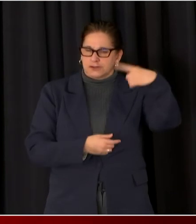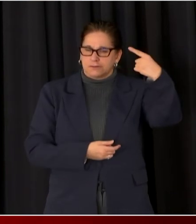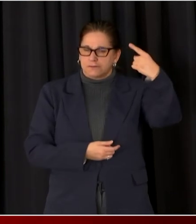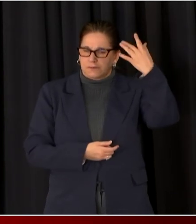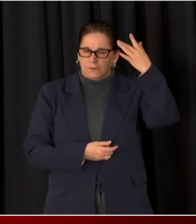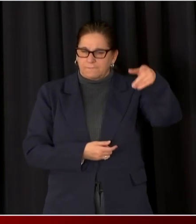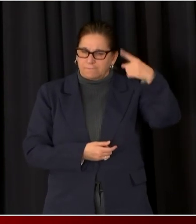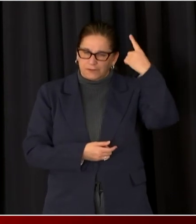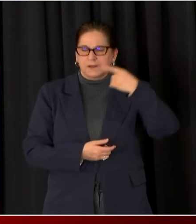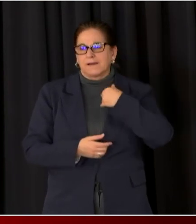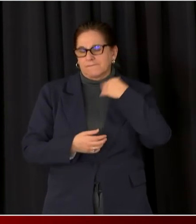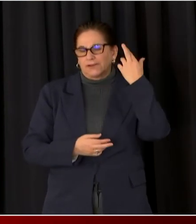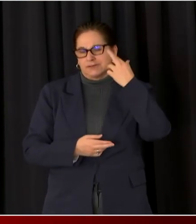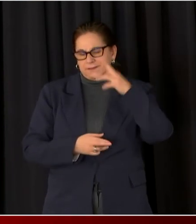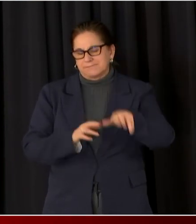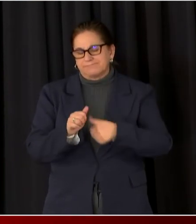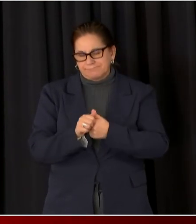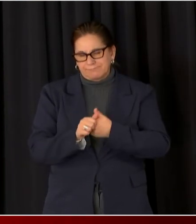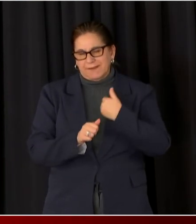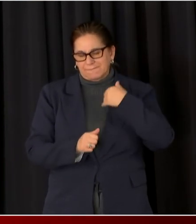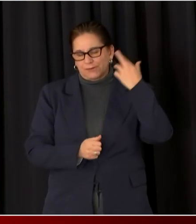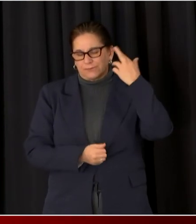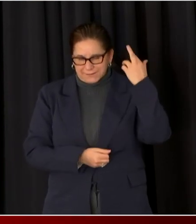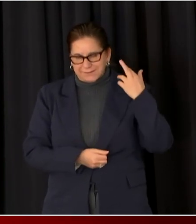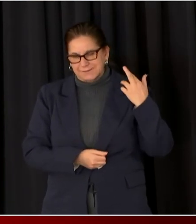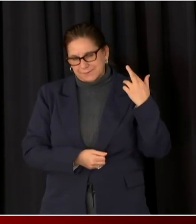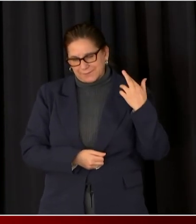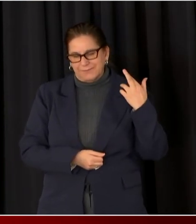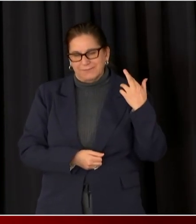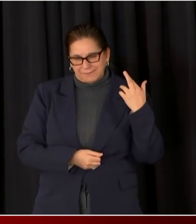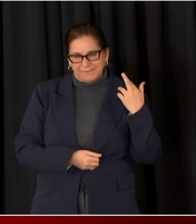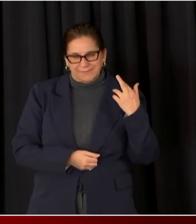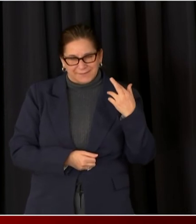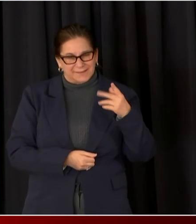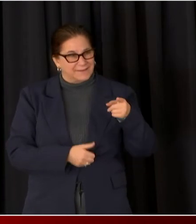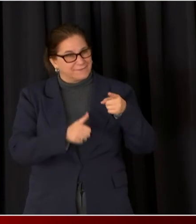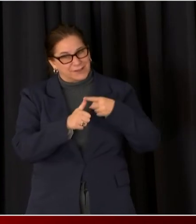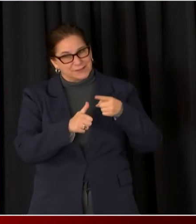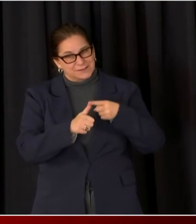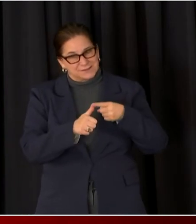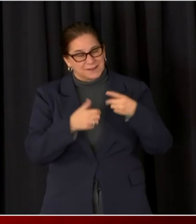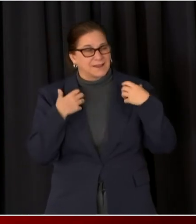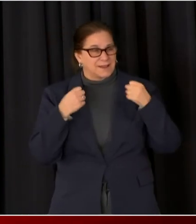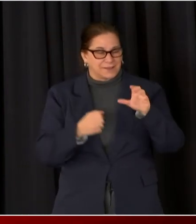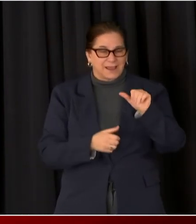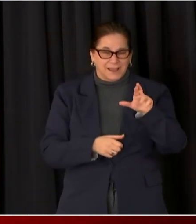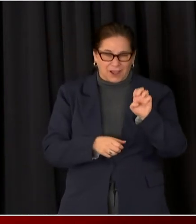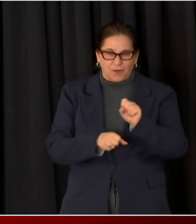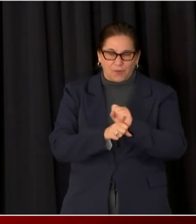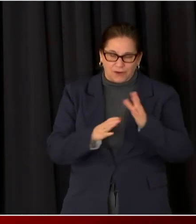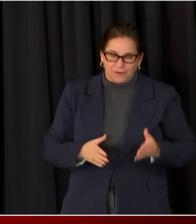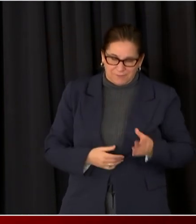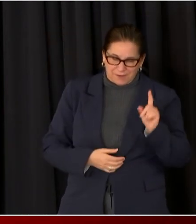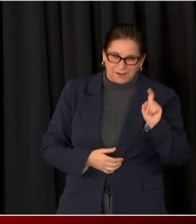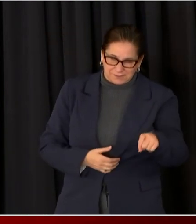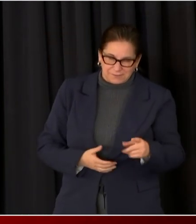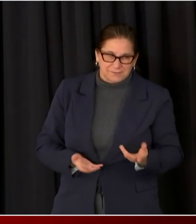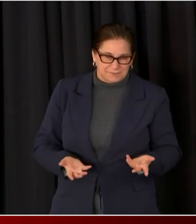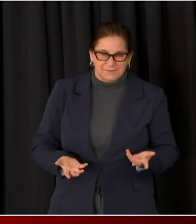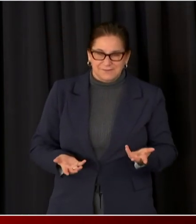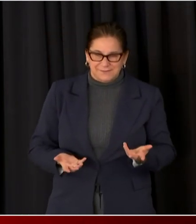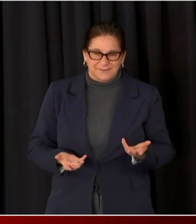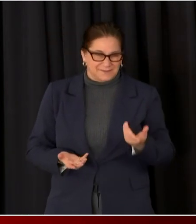these priority groups. But at the end of the day, vaccinating healthcare workers first ensures we have a healthy workforce that's available